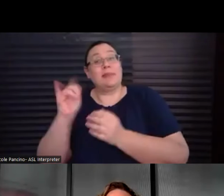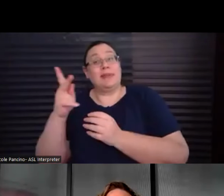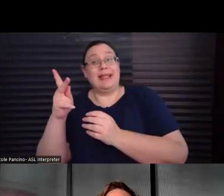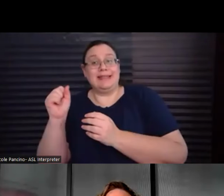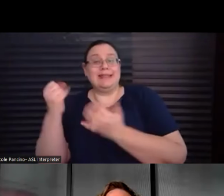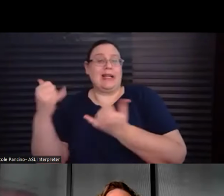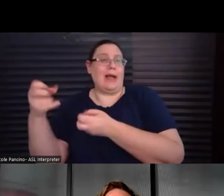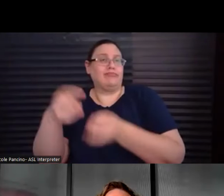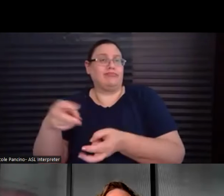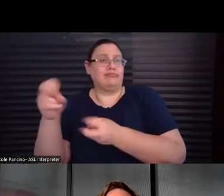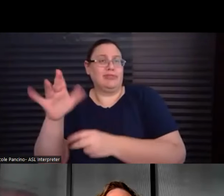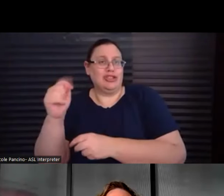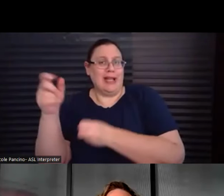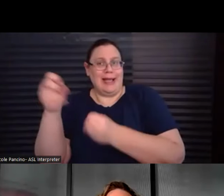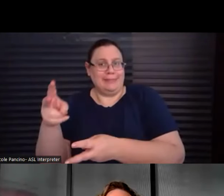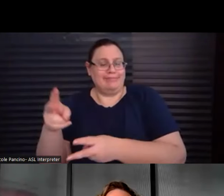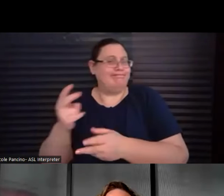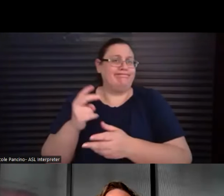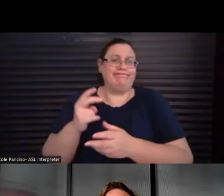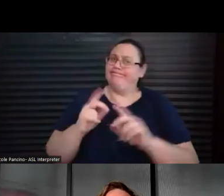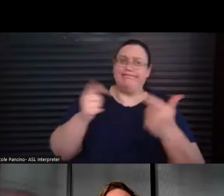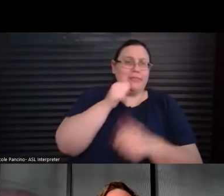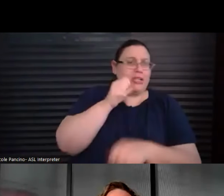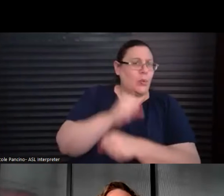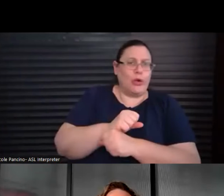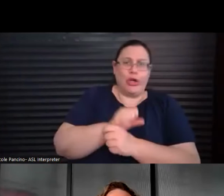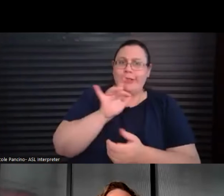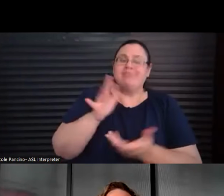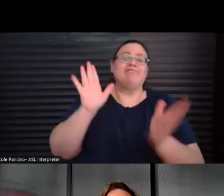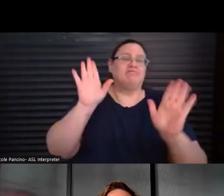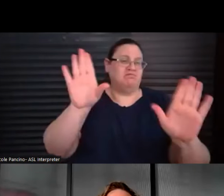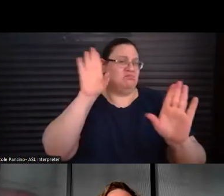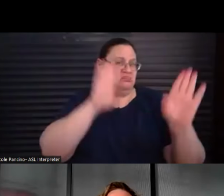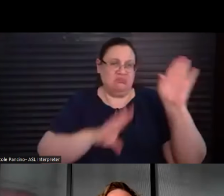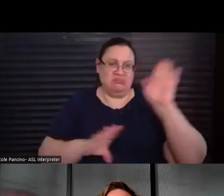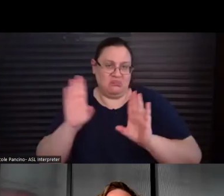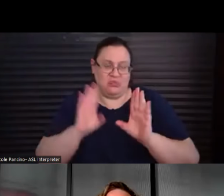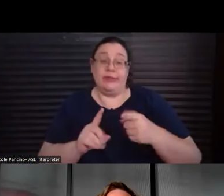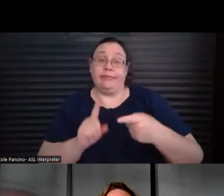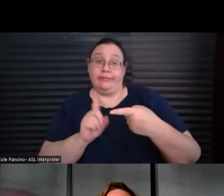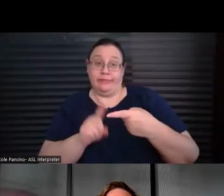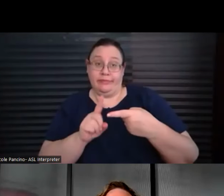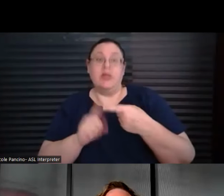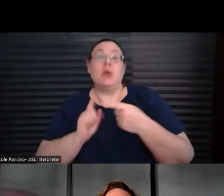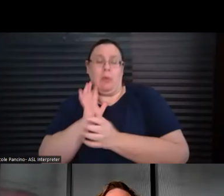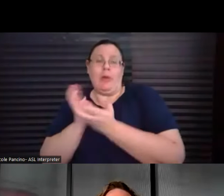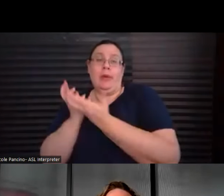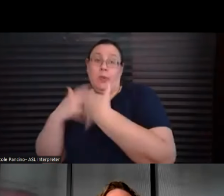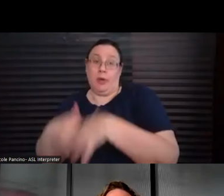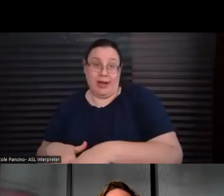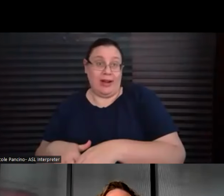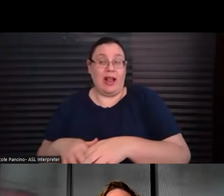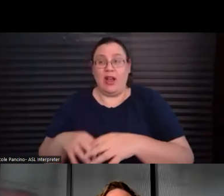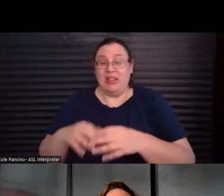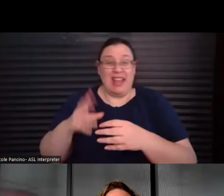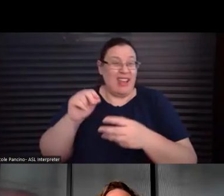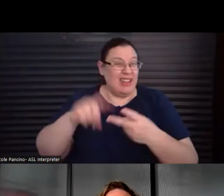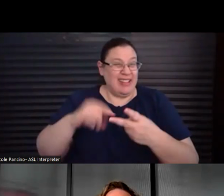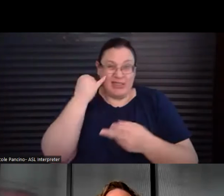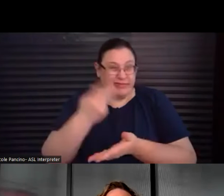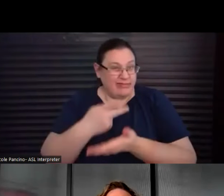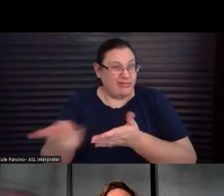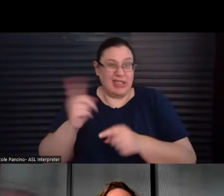chat, but they're not working. Don't worry. We will get that worked out. And even if we don't get it worked out during